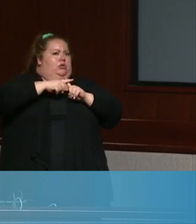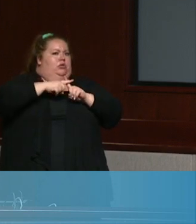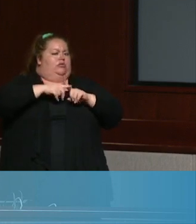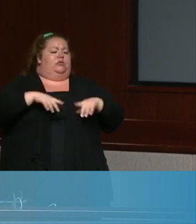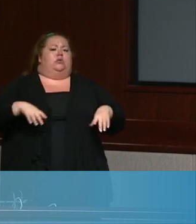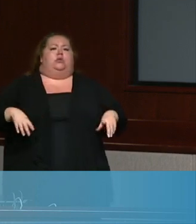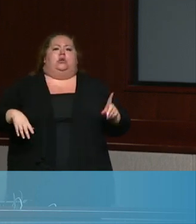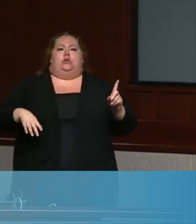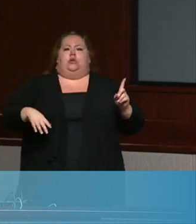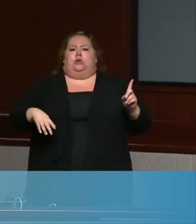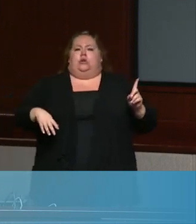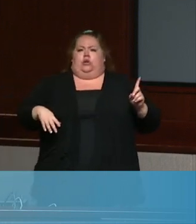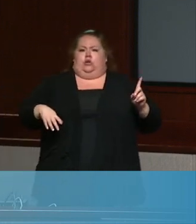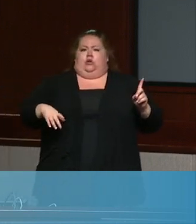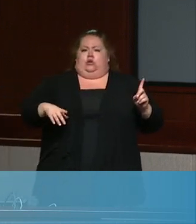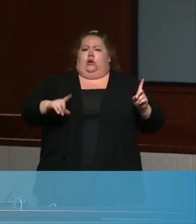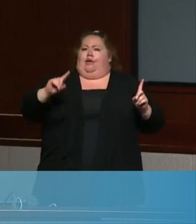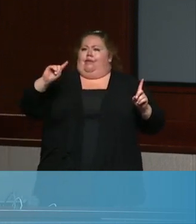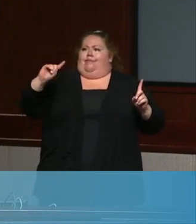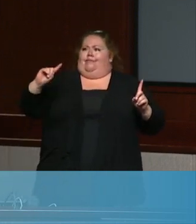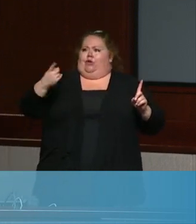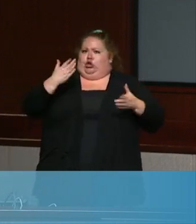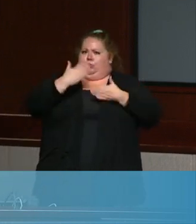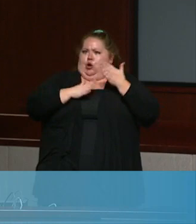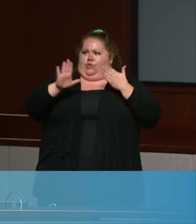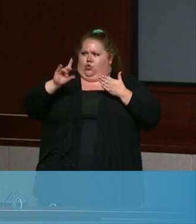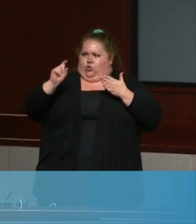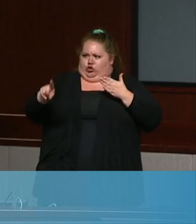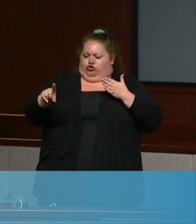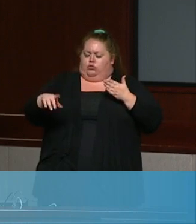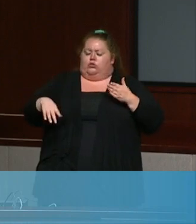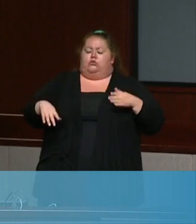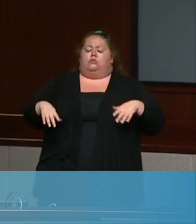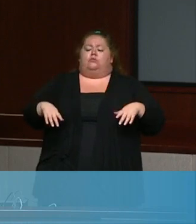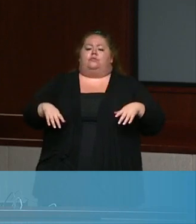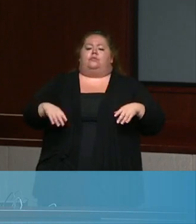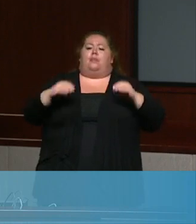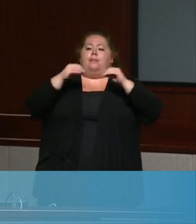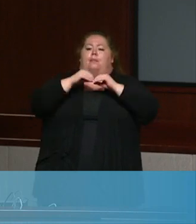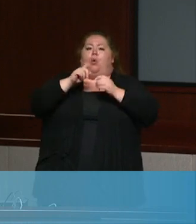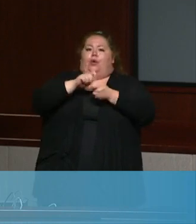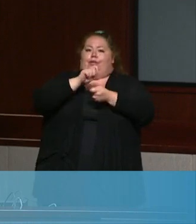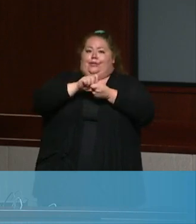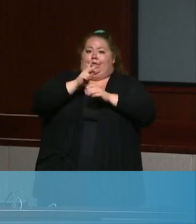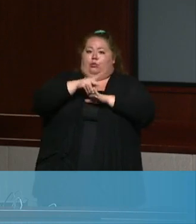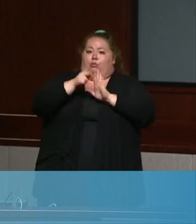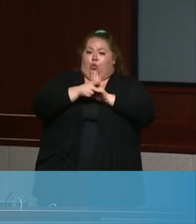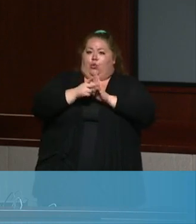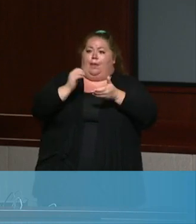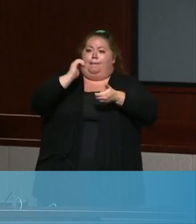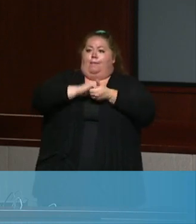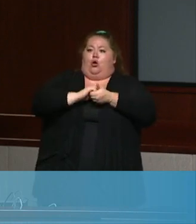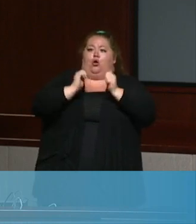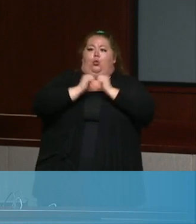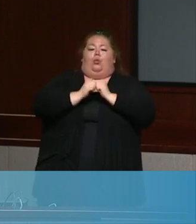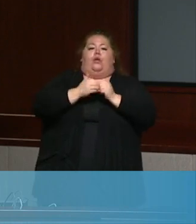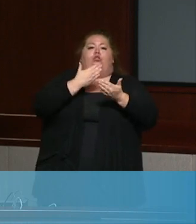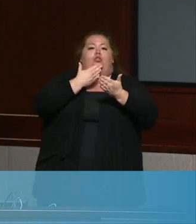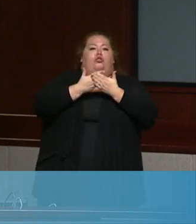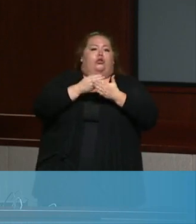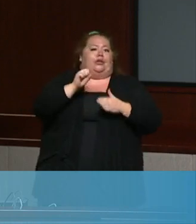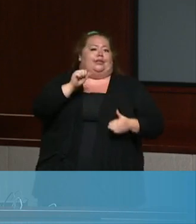so I think I can probably take the first half of this. So let me give you some details about the program. So we partnered with Good Samaritan